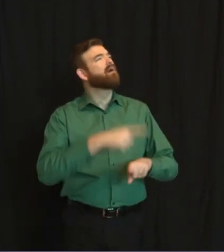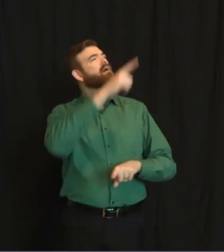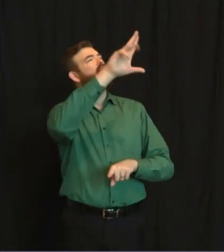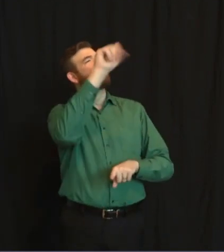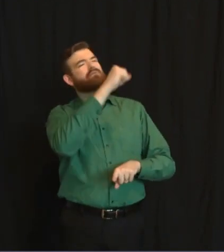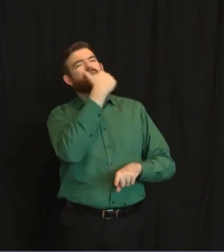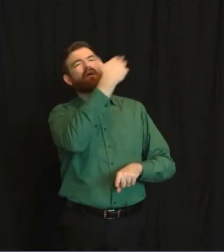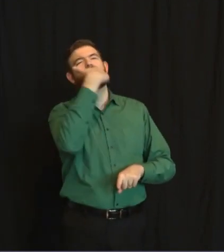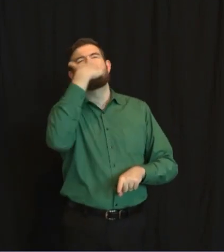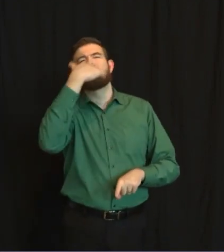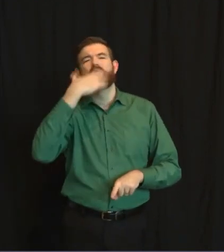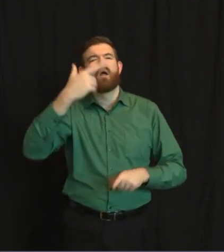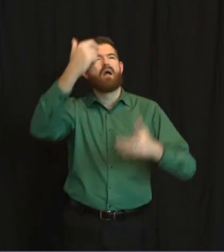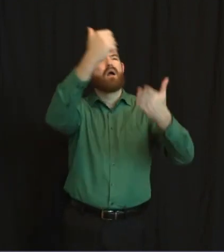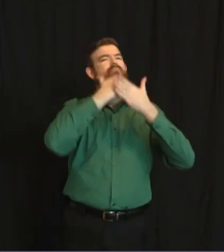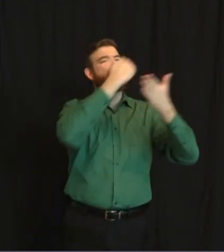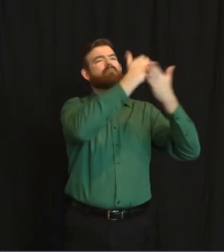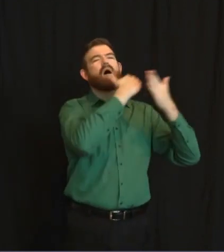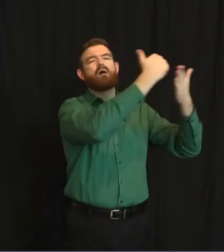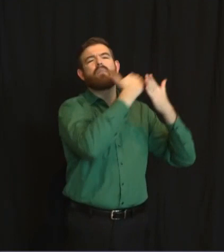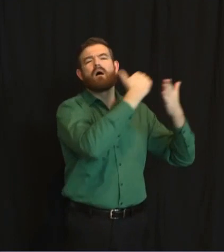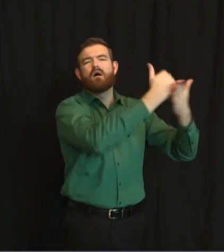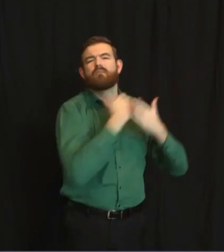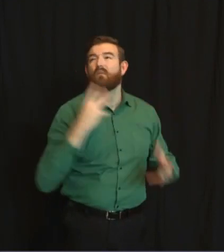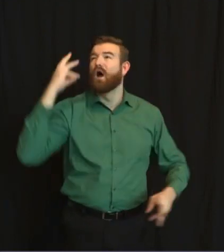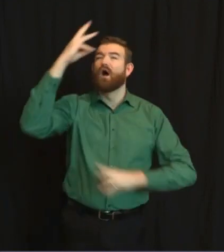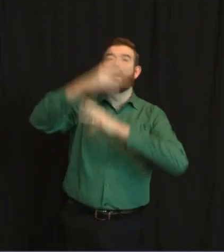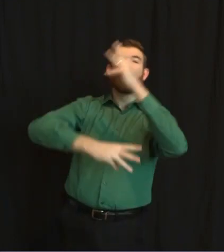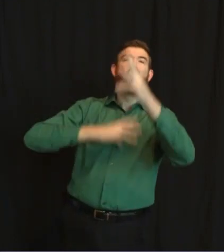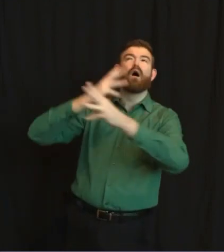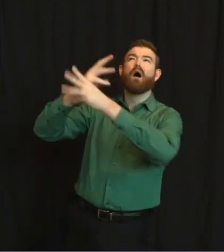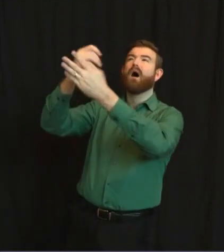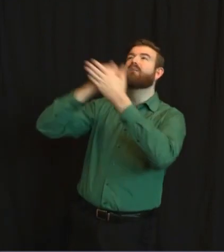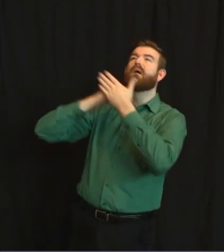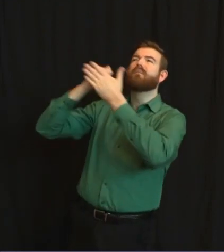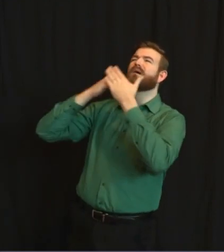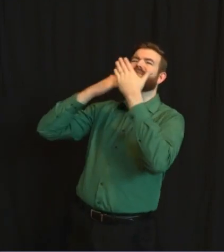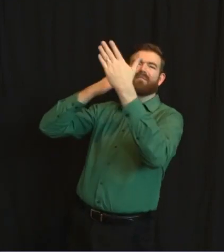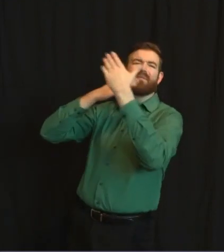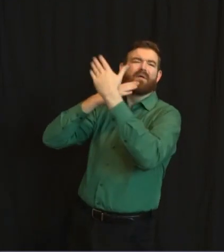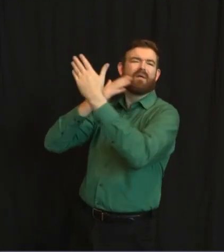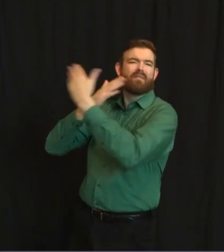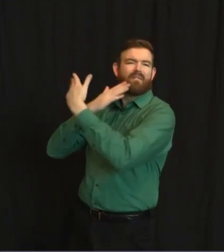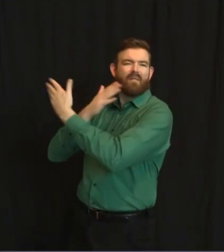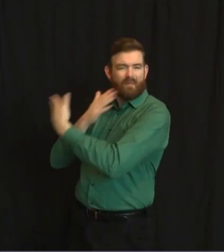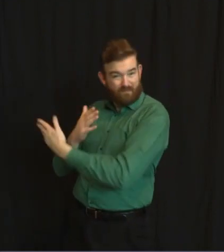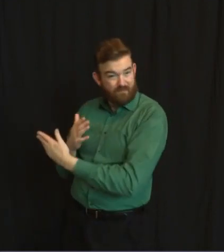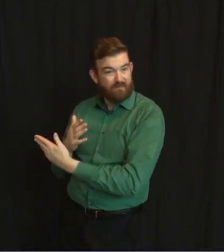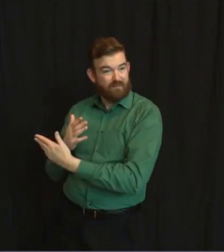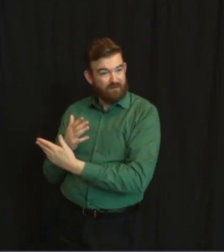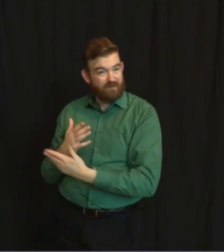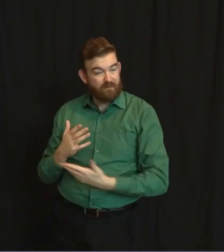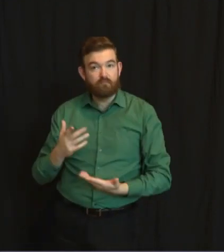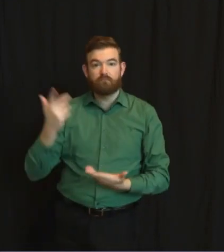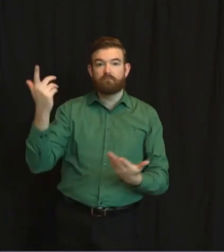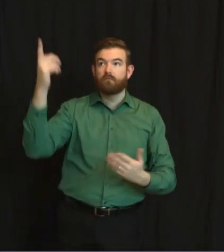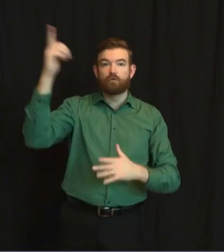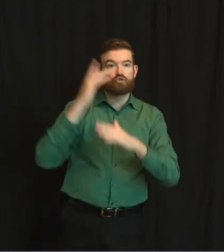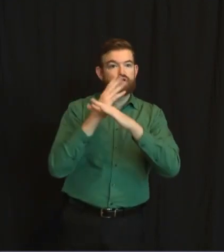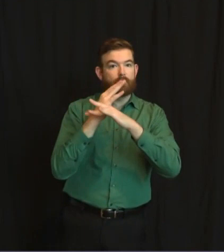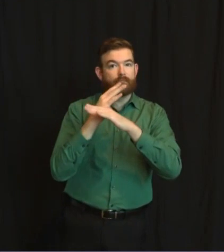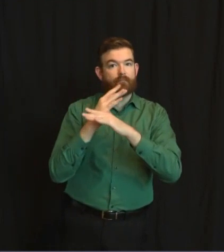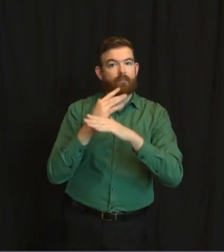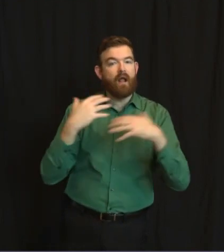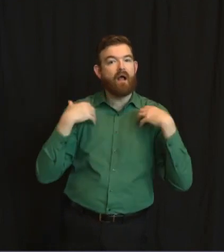getting help from around the world. And you don't get the German health minister on the phone every morning. And I want to give